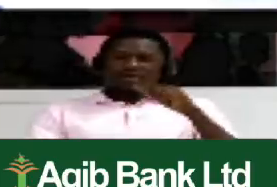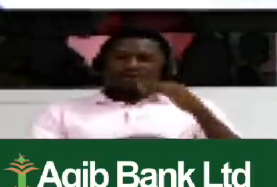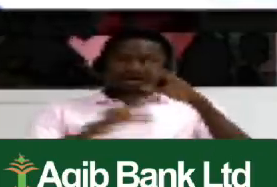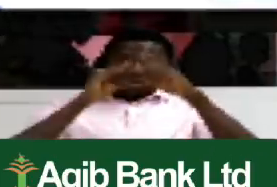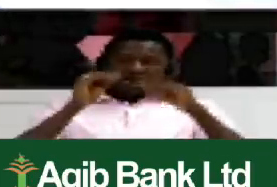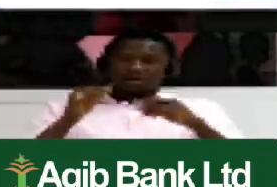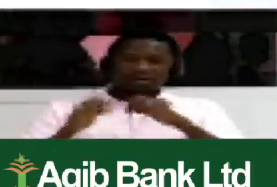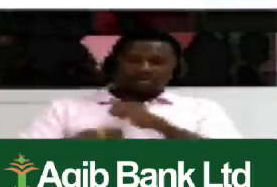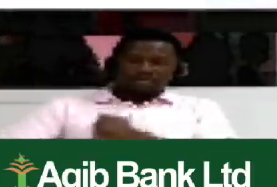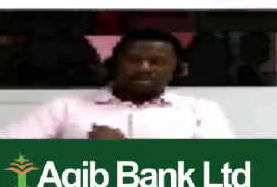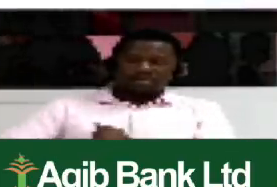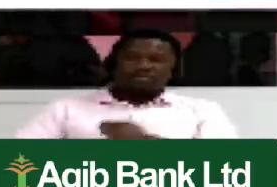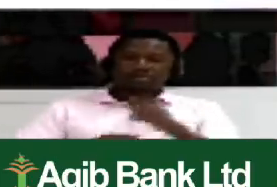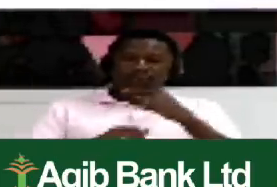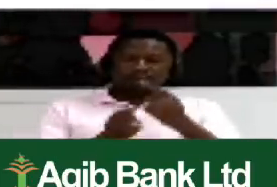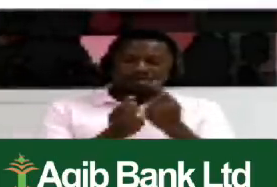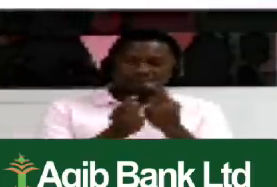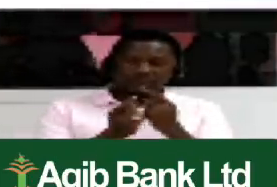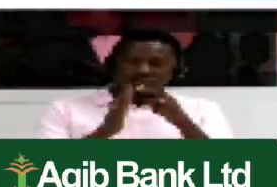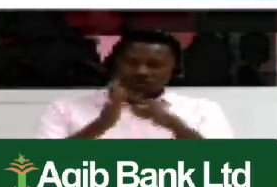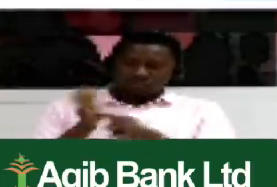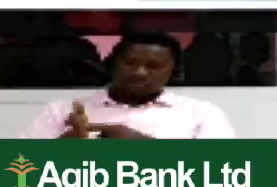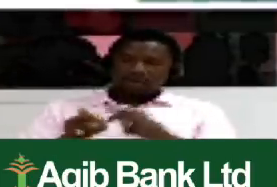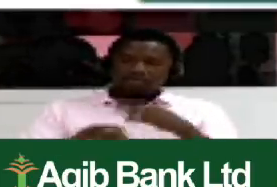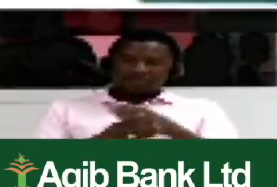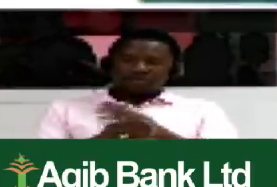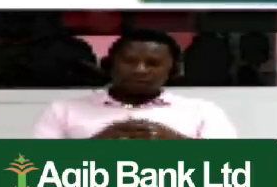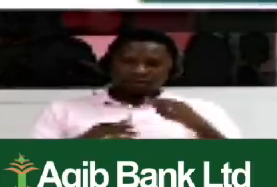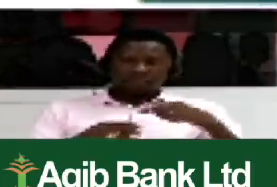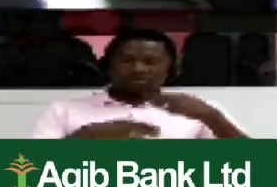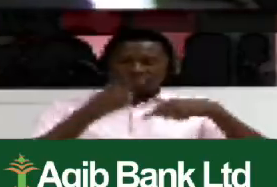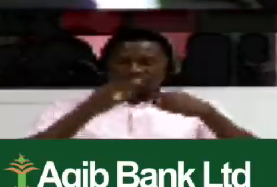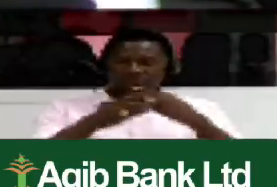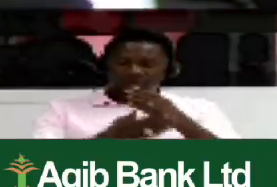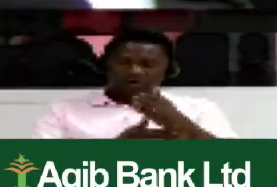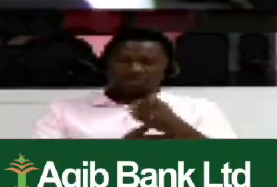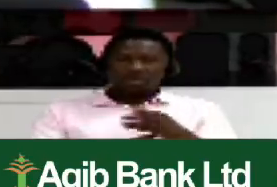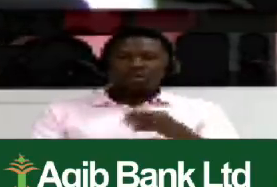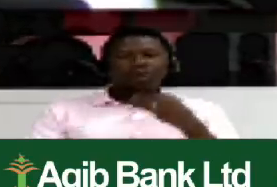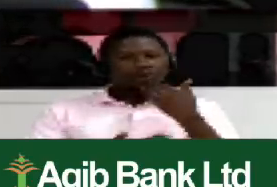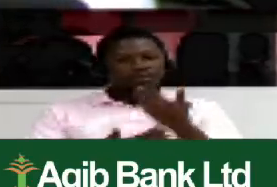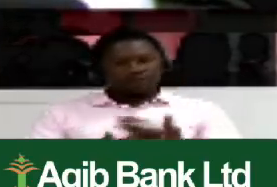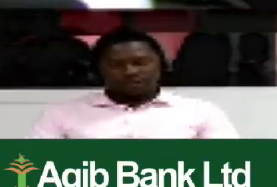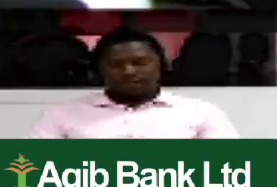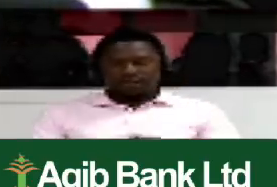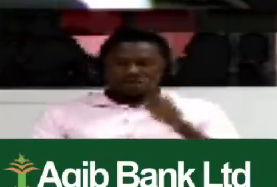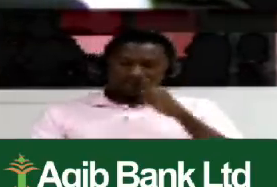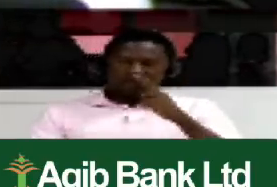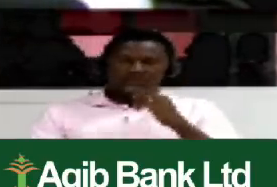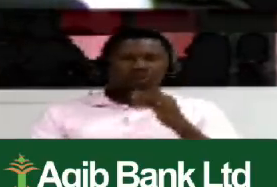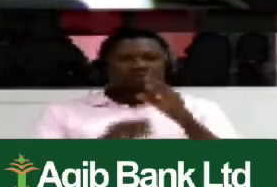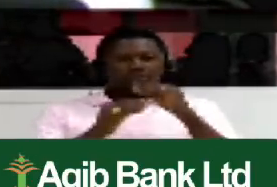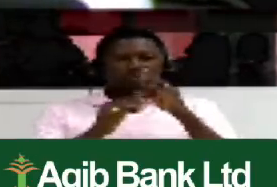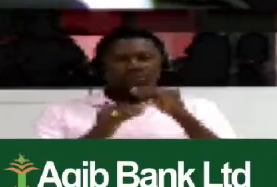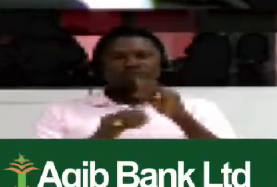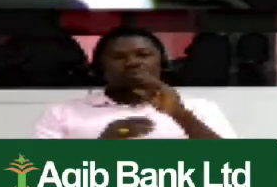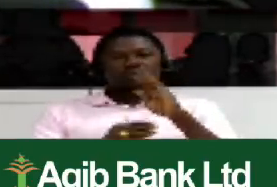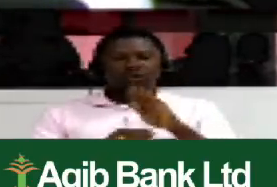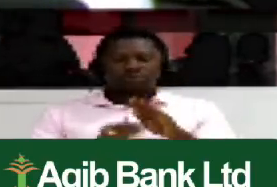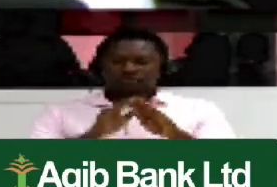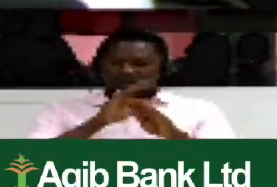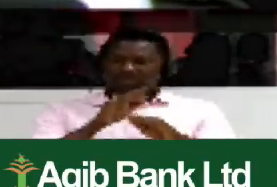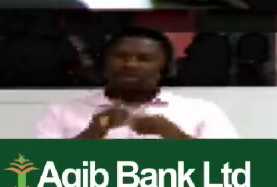housekeeping matters before we continue. Please try to speak slowly. There is interpretation into the local